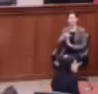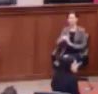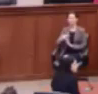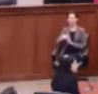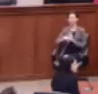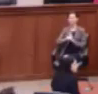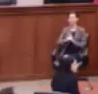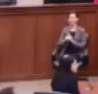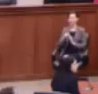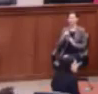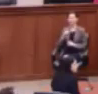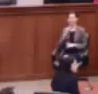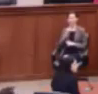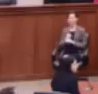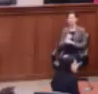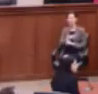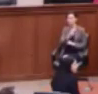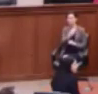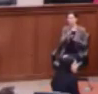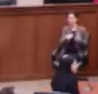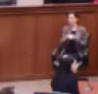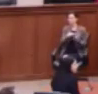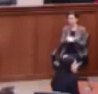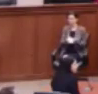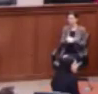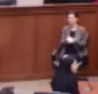of a group of students who actually